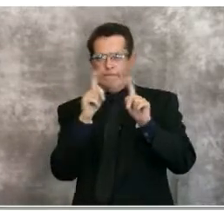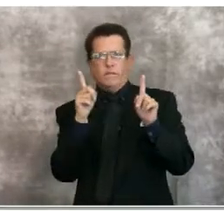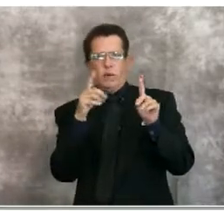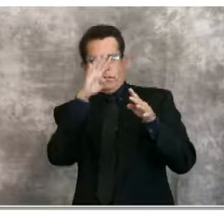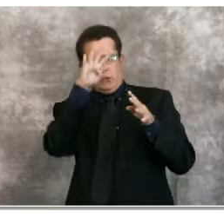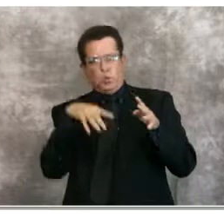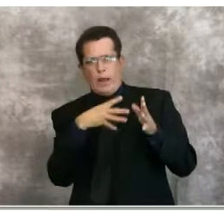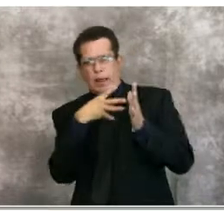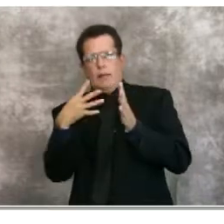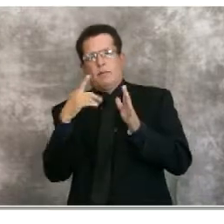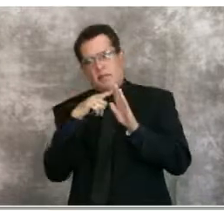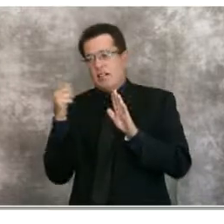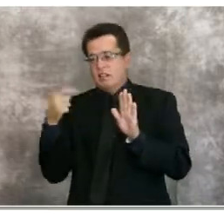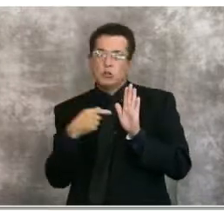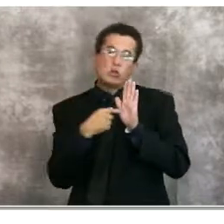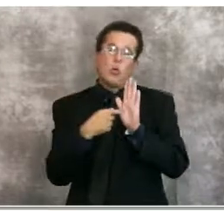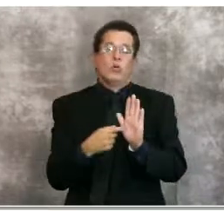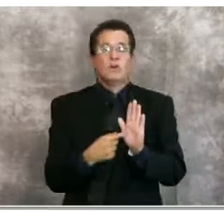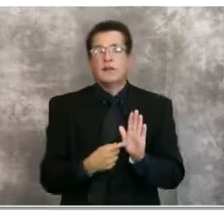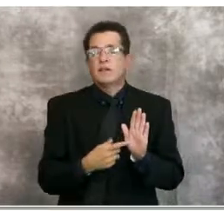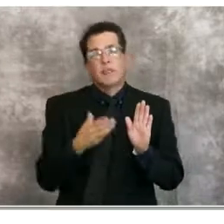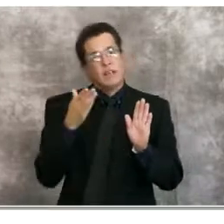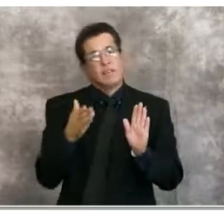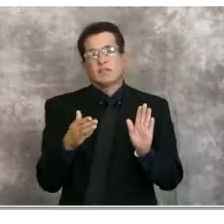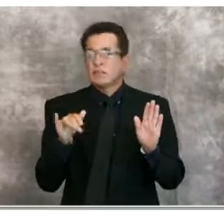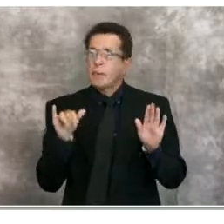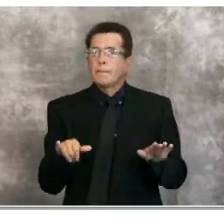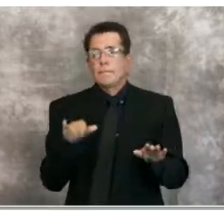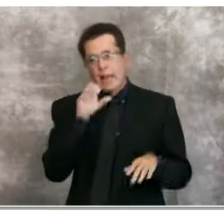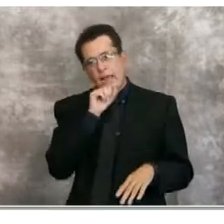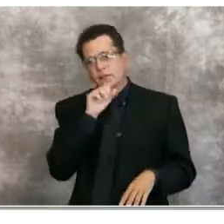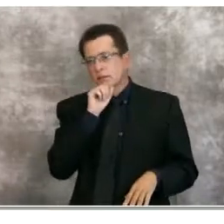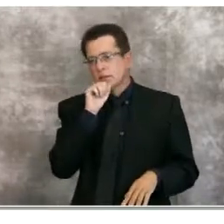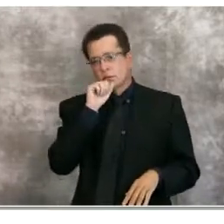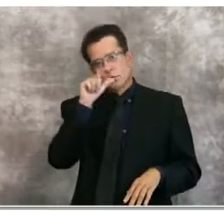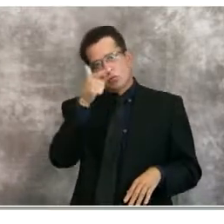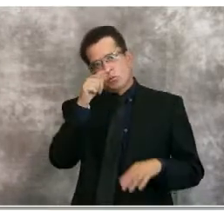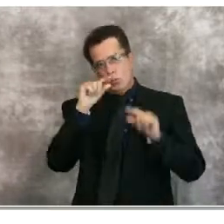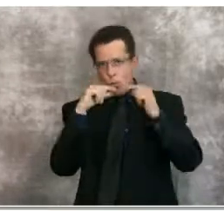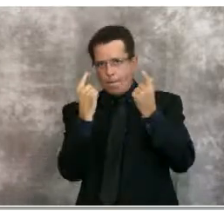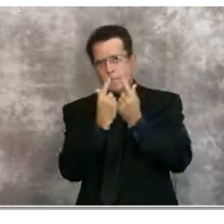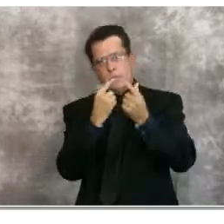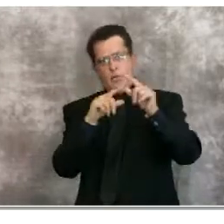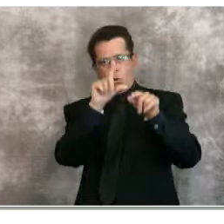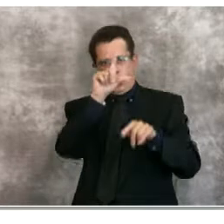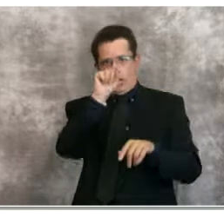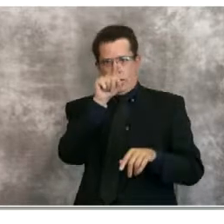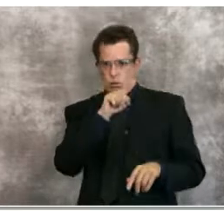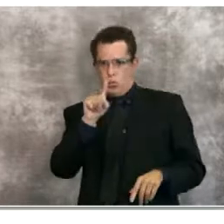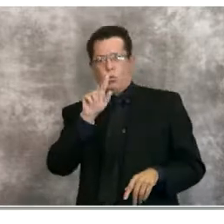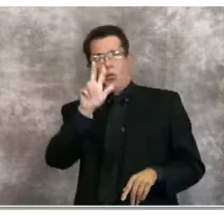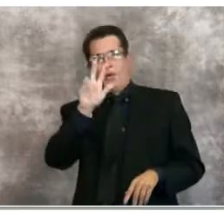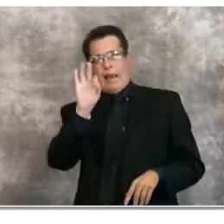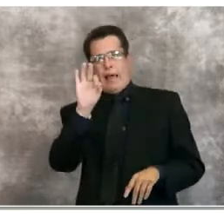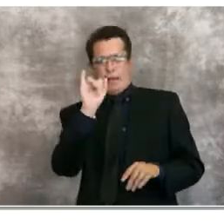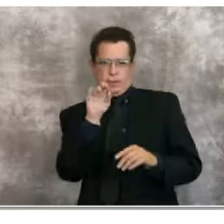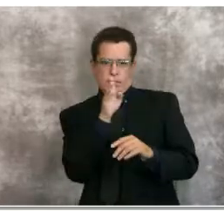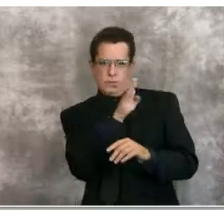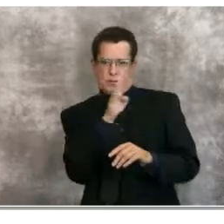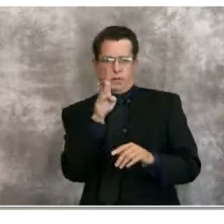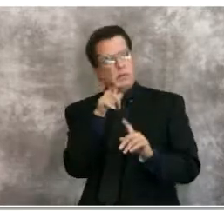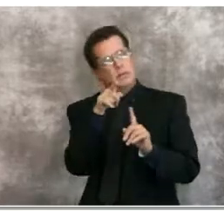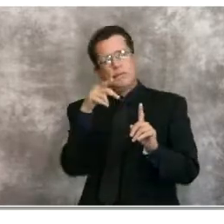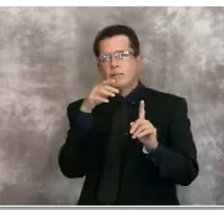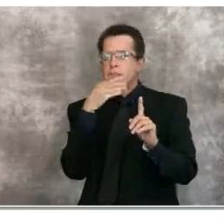was shown at the beginning. But still, the age range, particularly from 20 to 39,